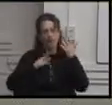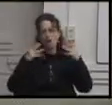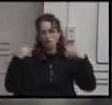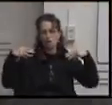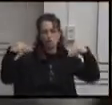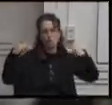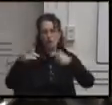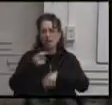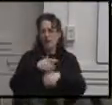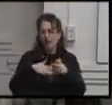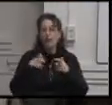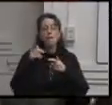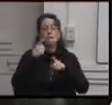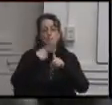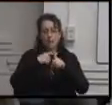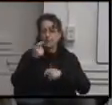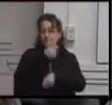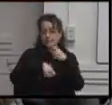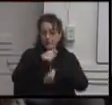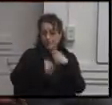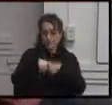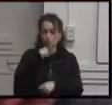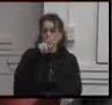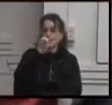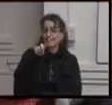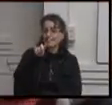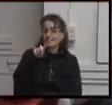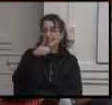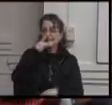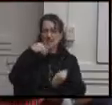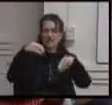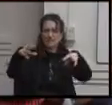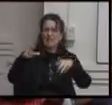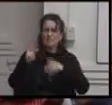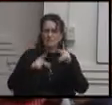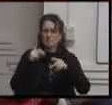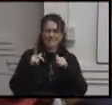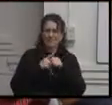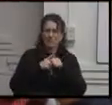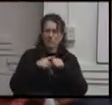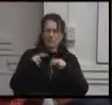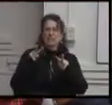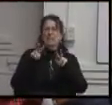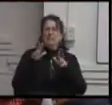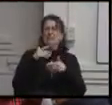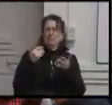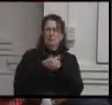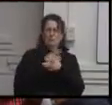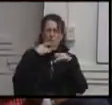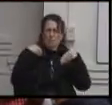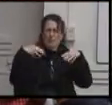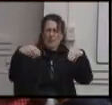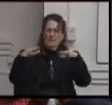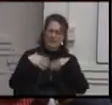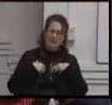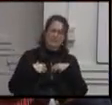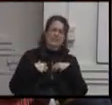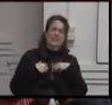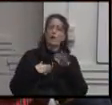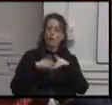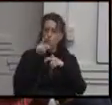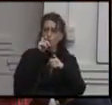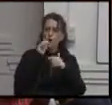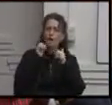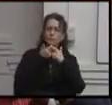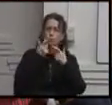shielded LED lights were different, and it took people a little time to get accustomed to them, and in some cases, you know, it's a different type of